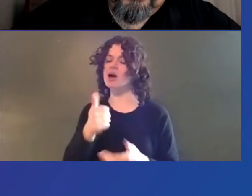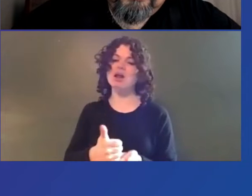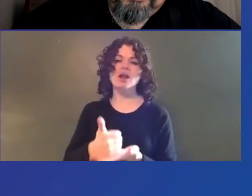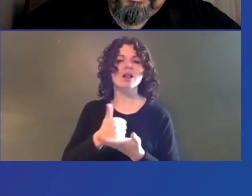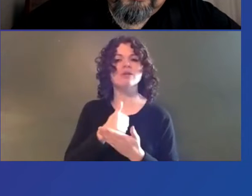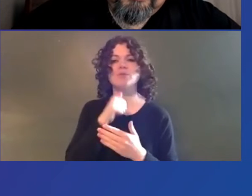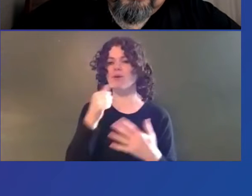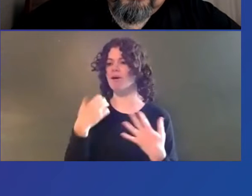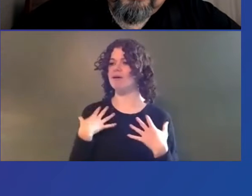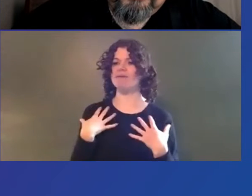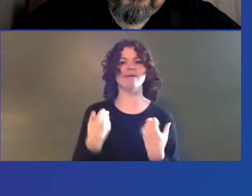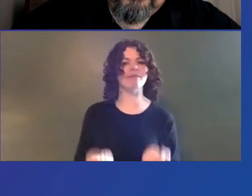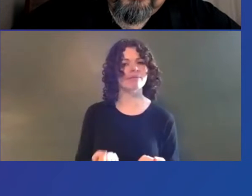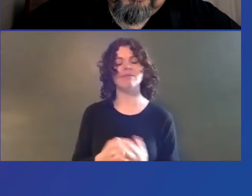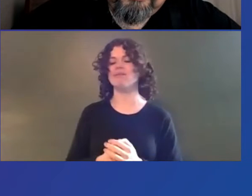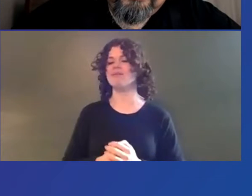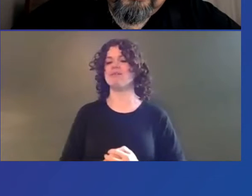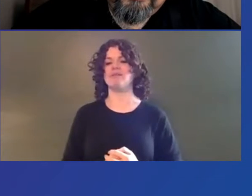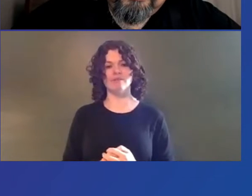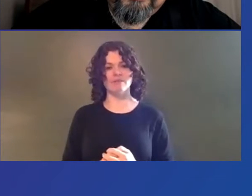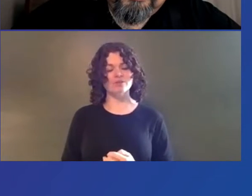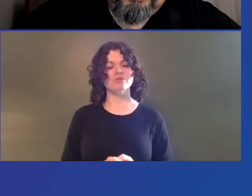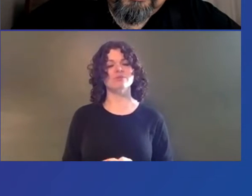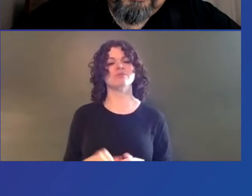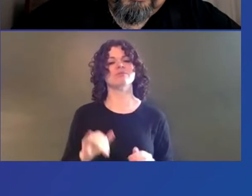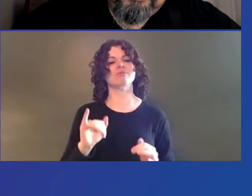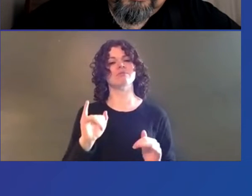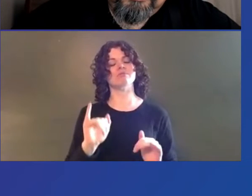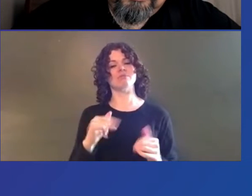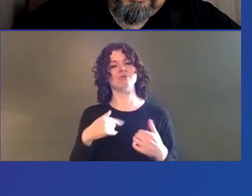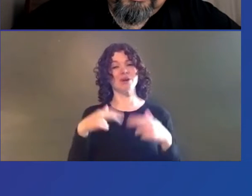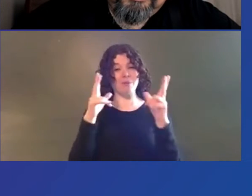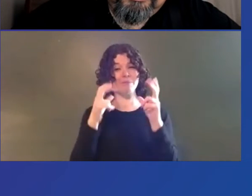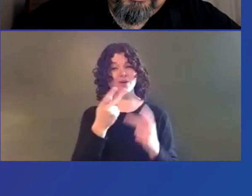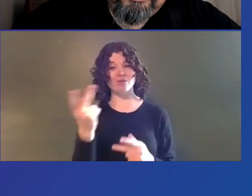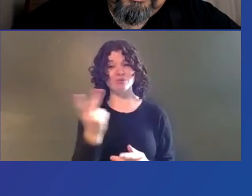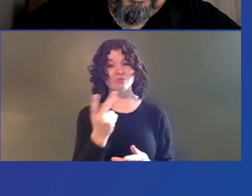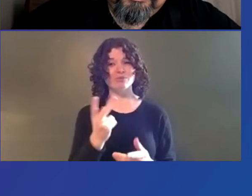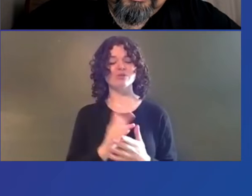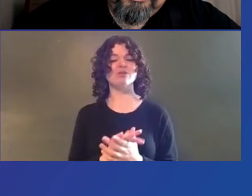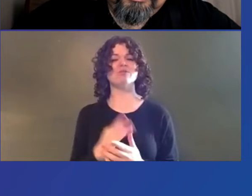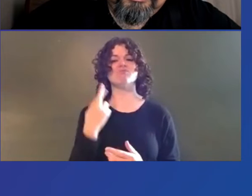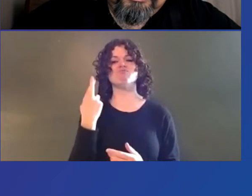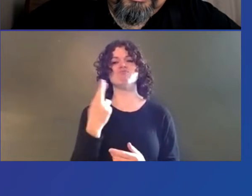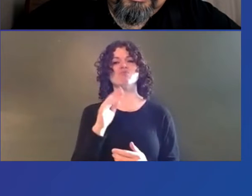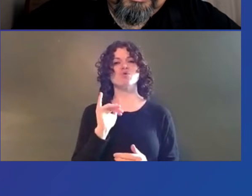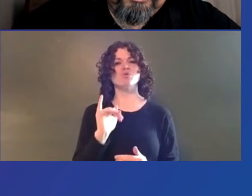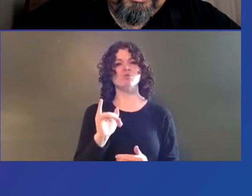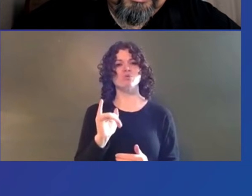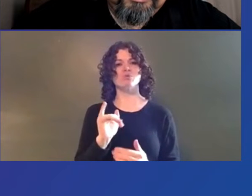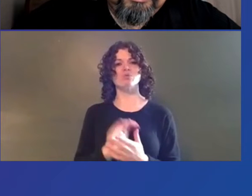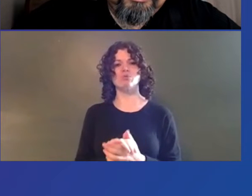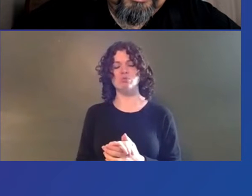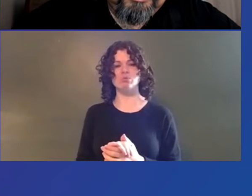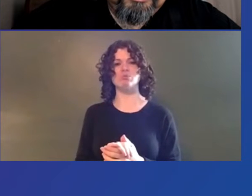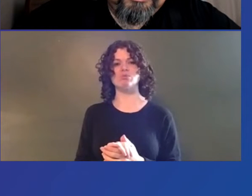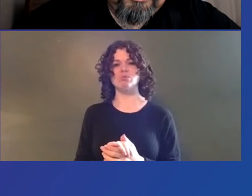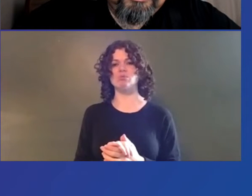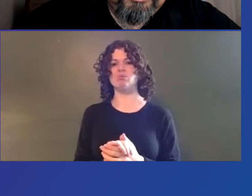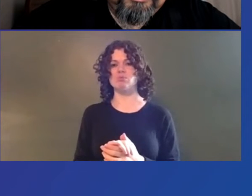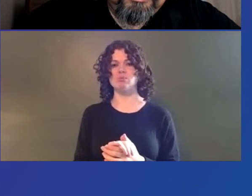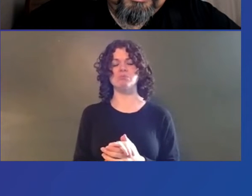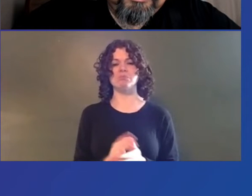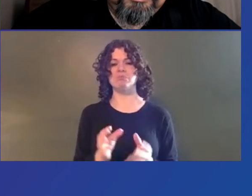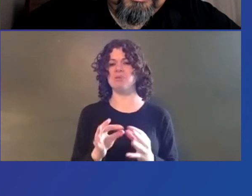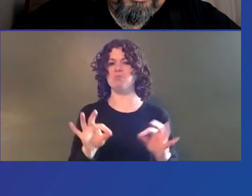now. Hearing both of you speak about the many ways that sometimes you're just like, I'm gonna go do this thing over